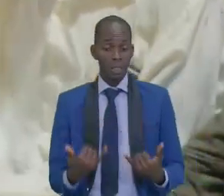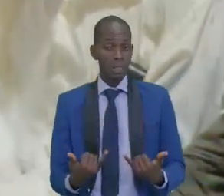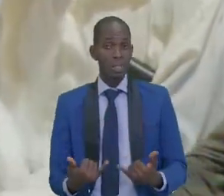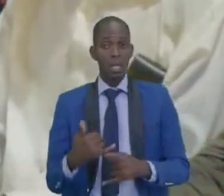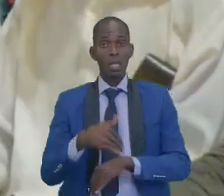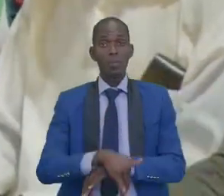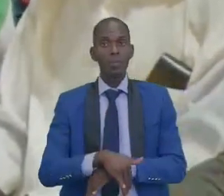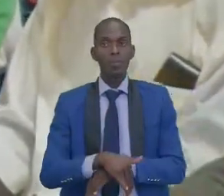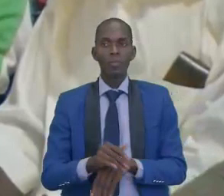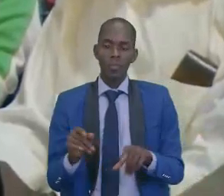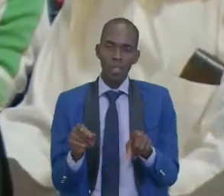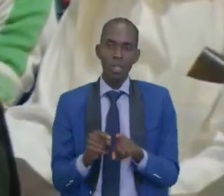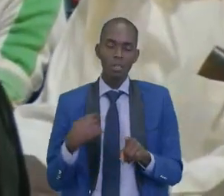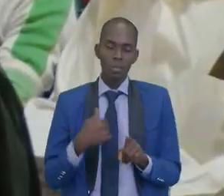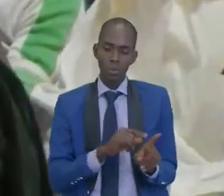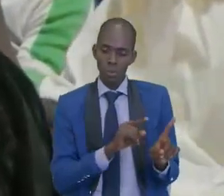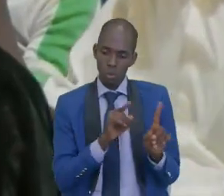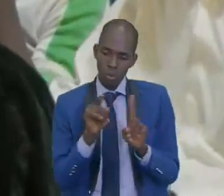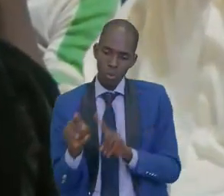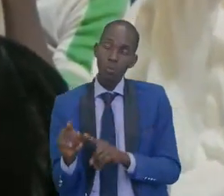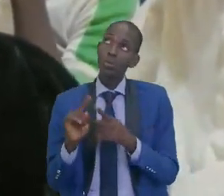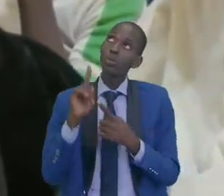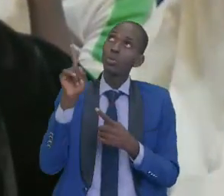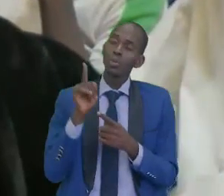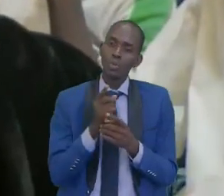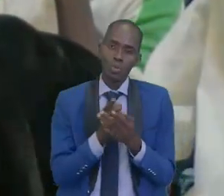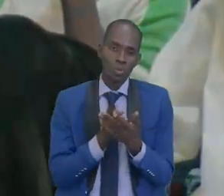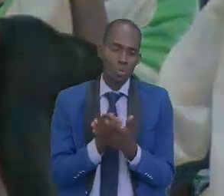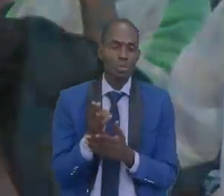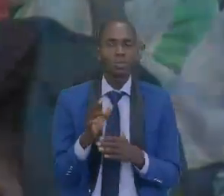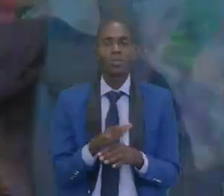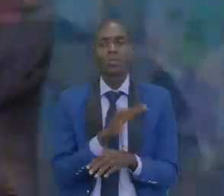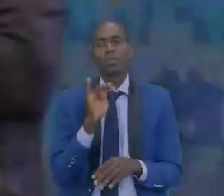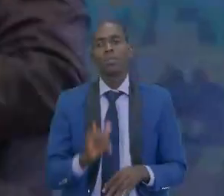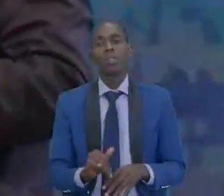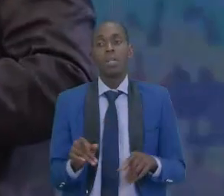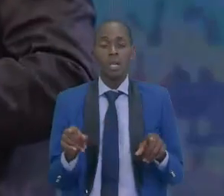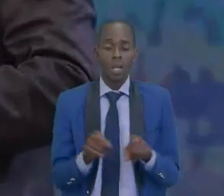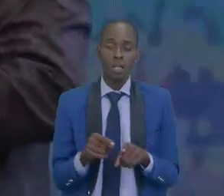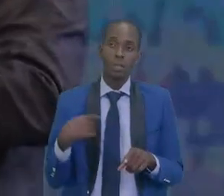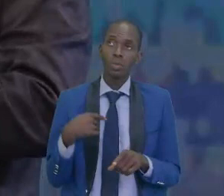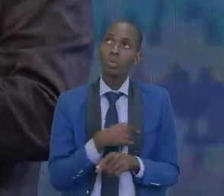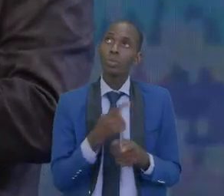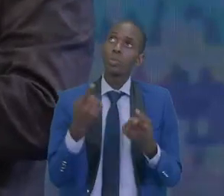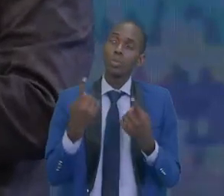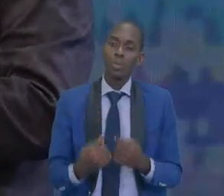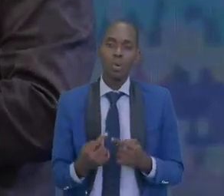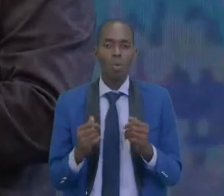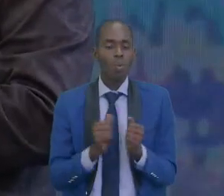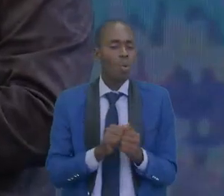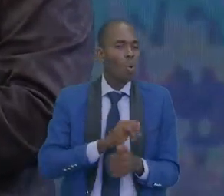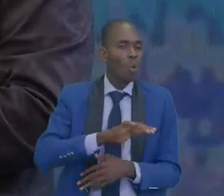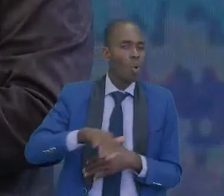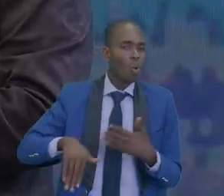Tonight, as we come sincerely, tonight, as we come wholeheartedly